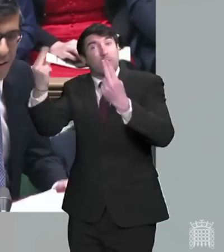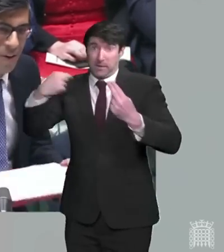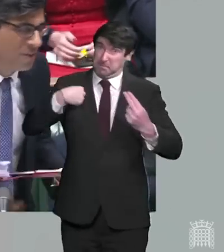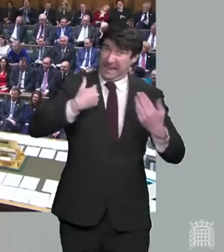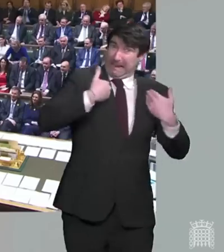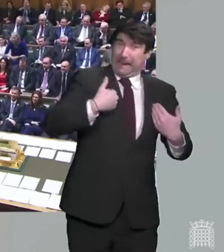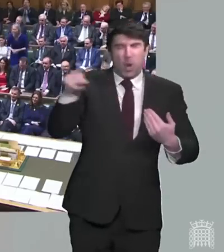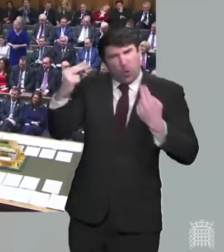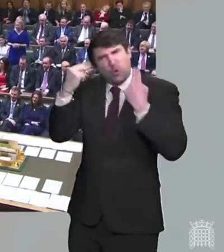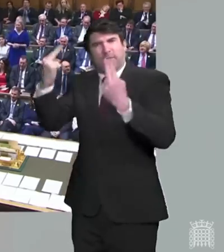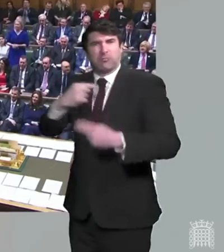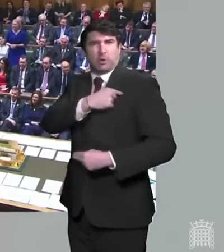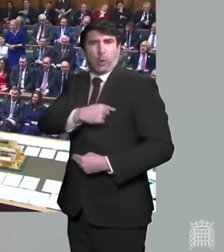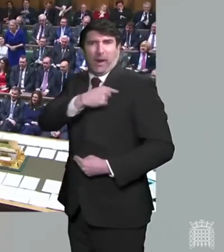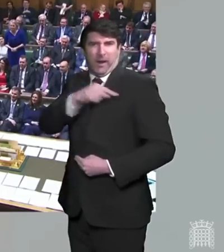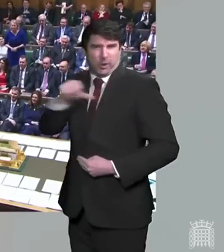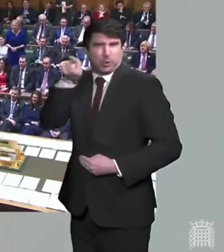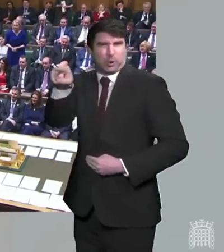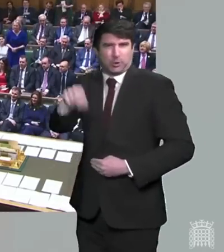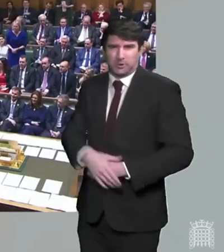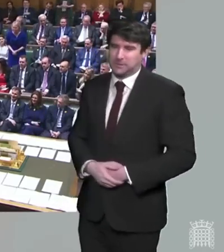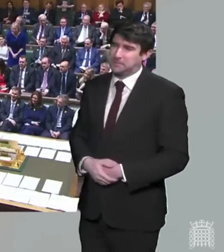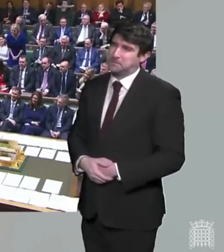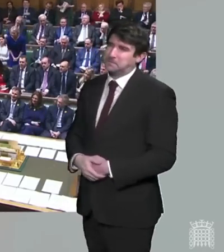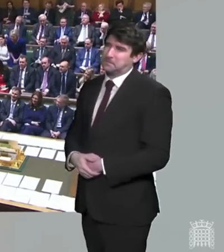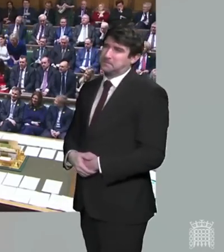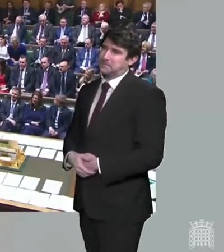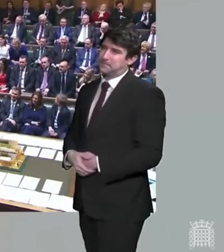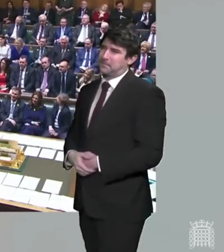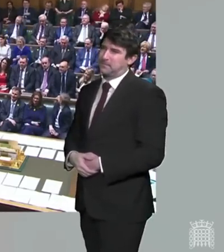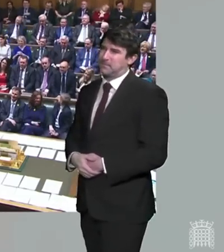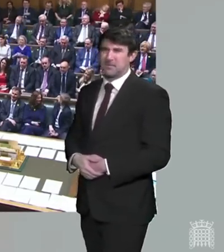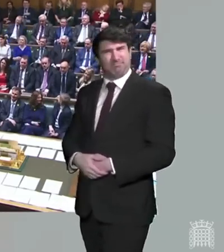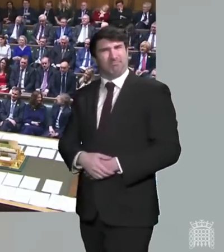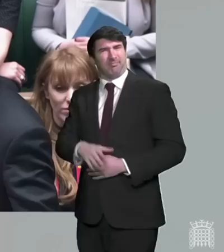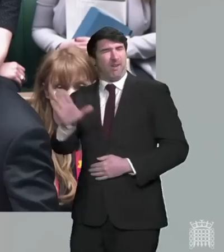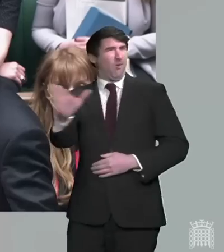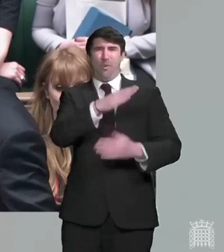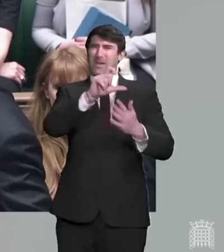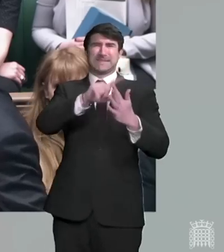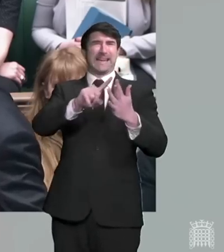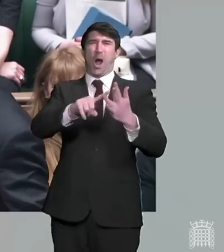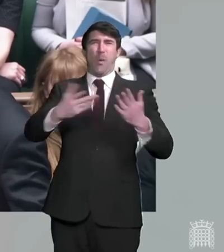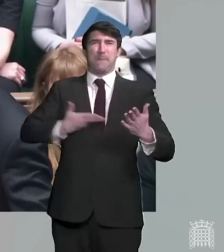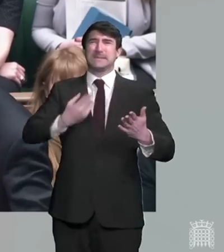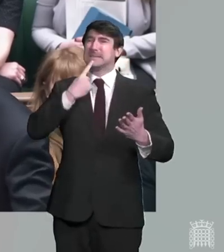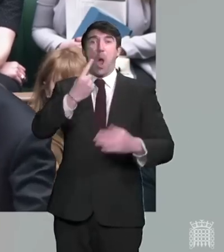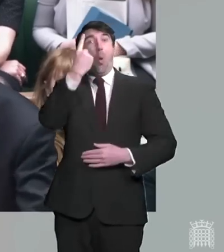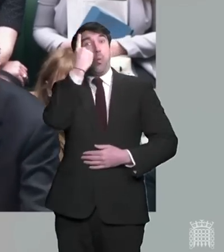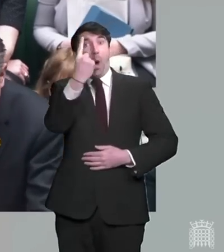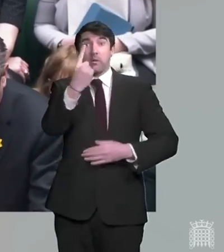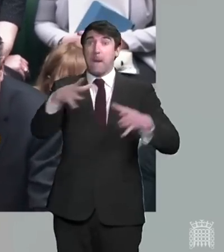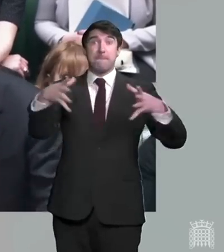service levels. Mr. Speaker, here's the thing. All the CEOs of business saying there's only one party with a plan for growth, and it's this party